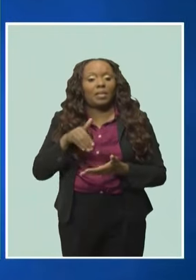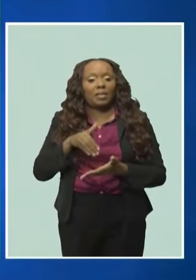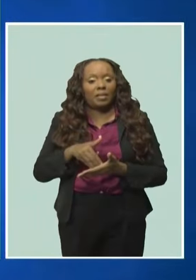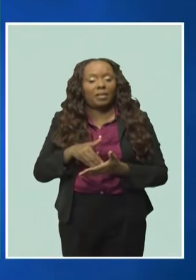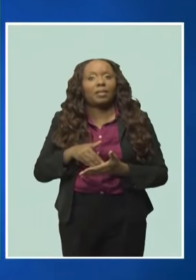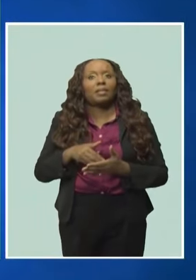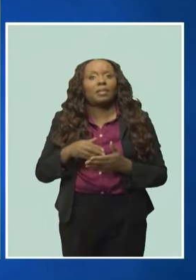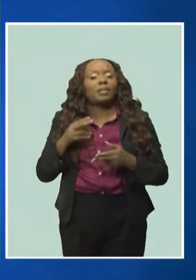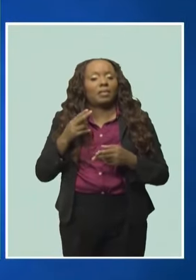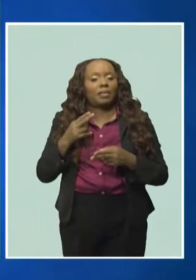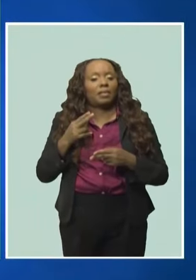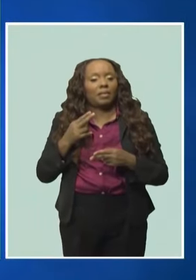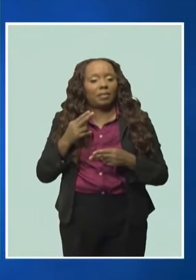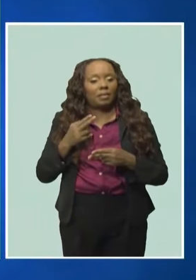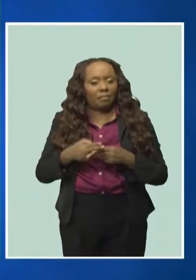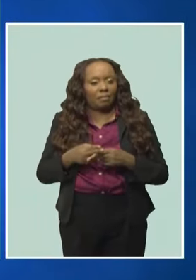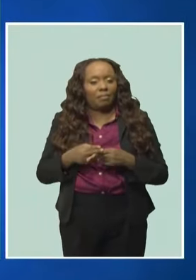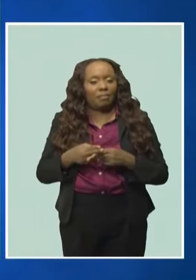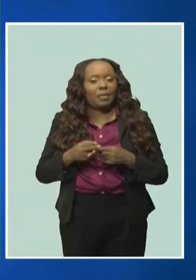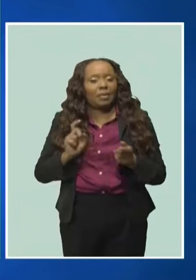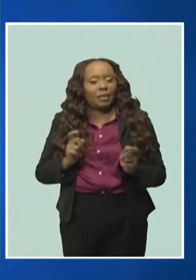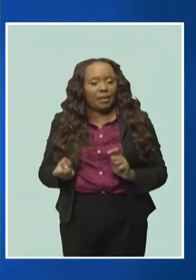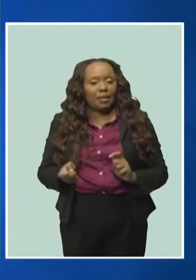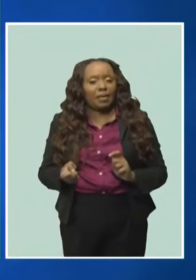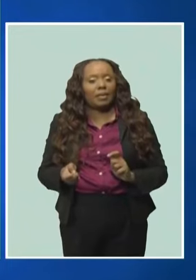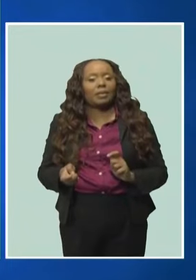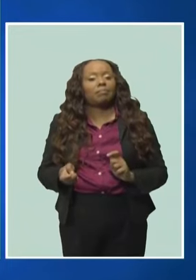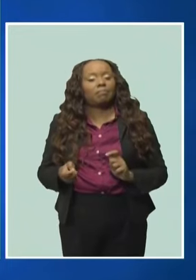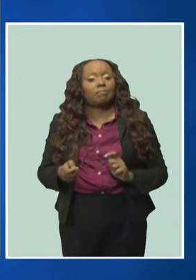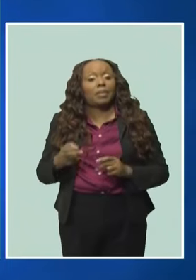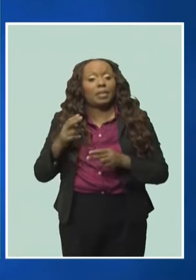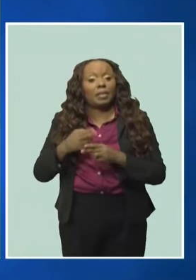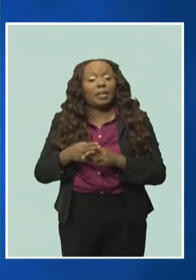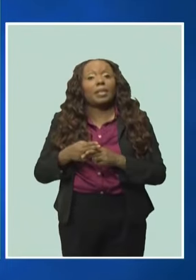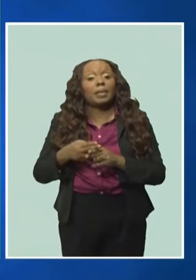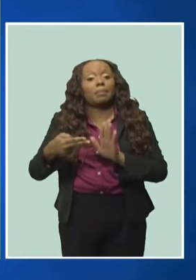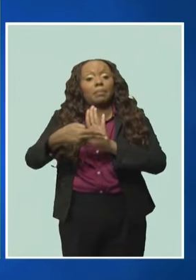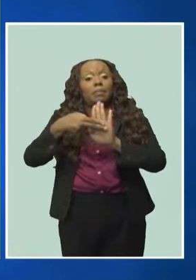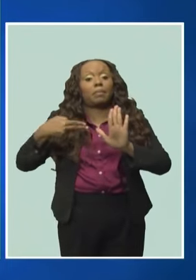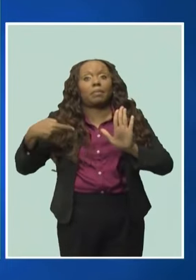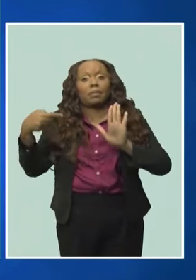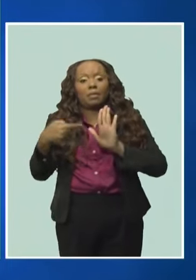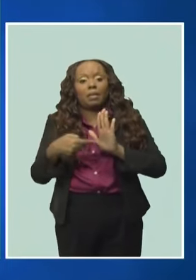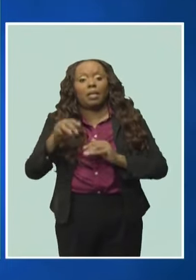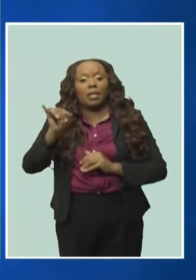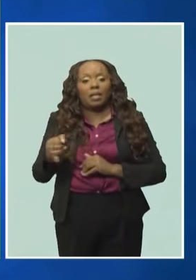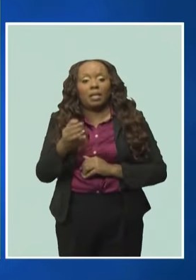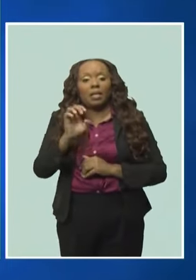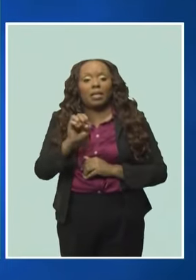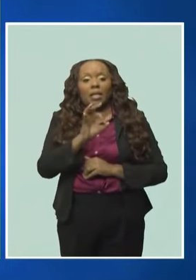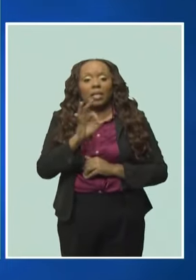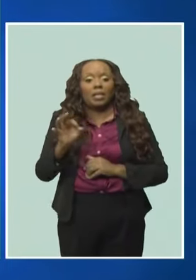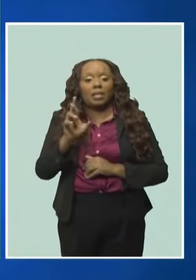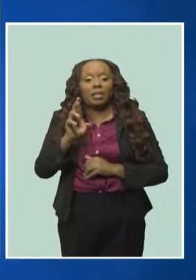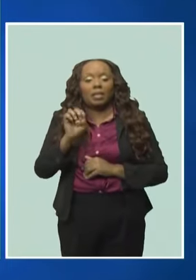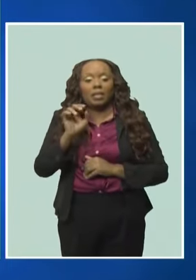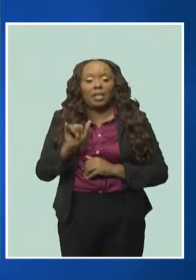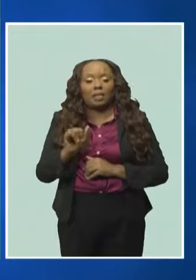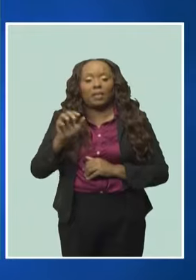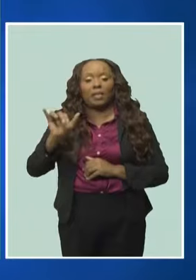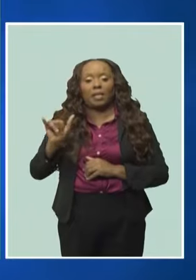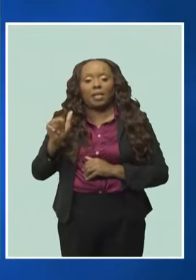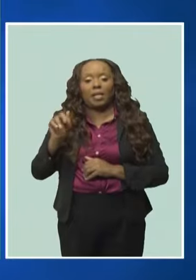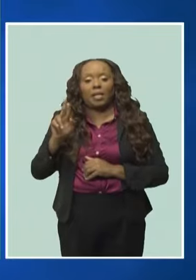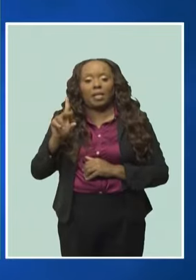Yard. Mr. Yard, a math instructor, retired in 2000 and died in 2003. His children, Quincy and